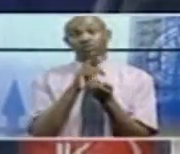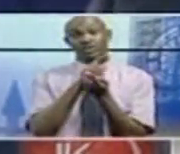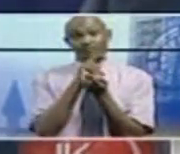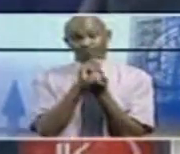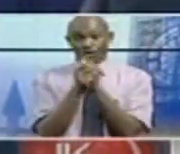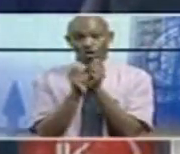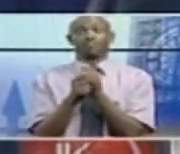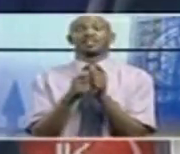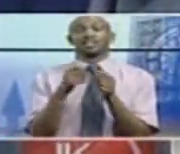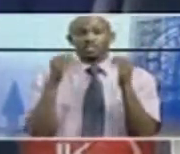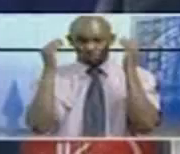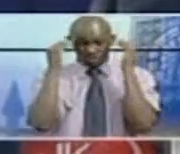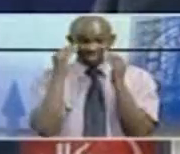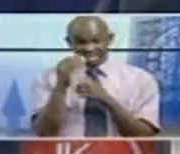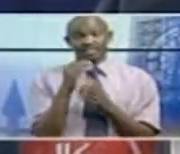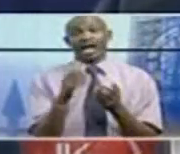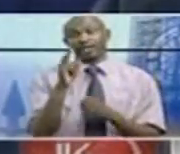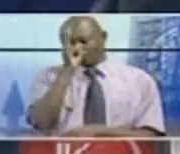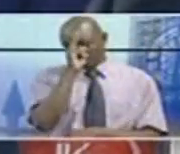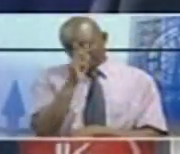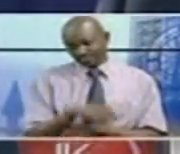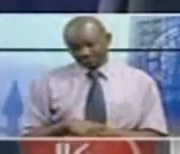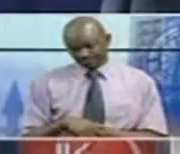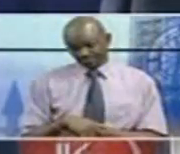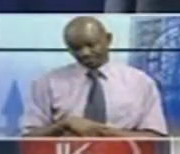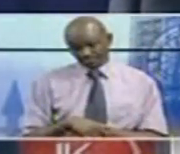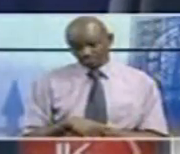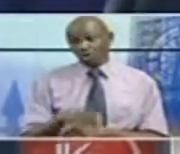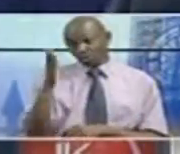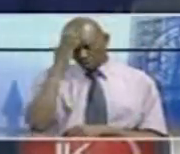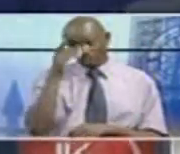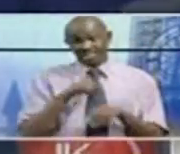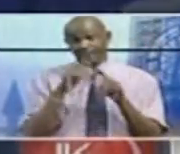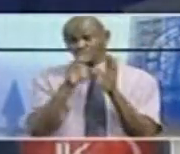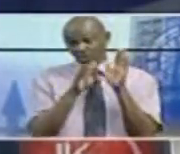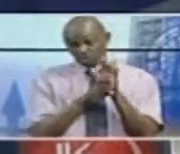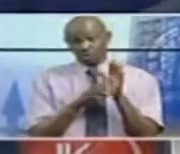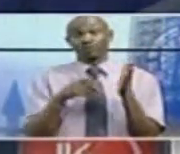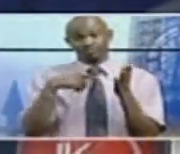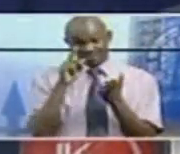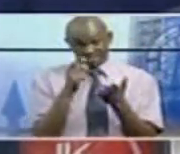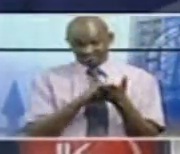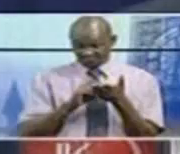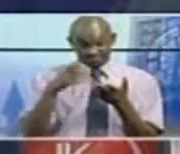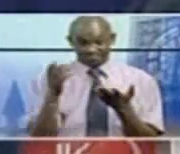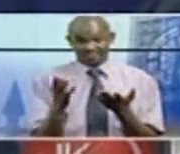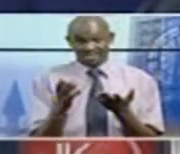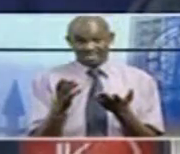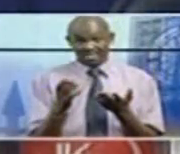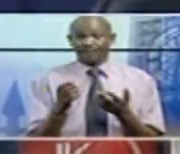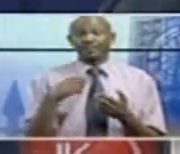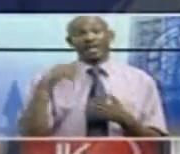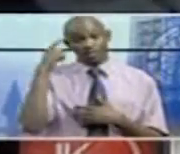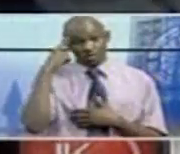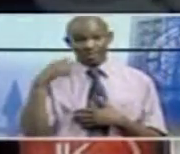the judiciary and the police. You know, when the constitution was passed, I did not think that you were going